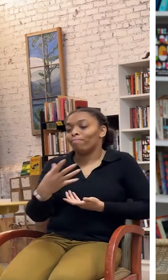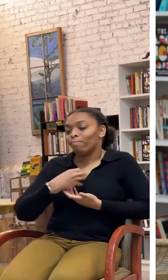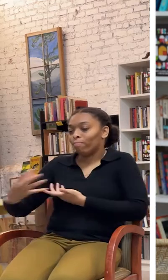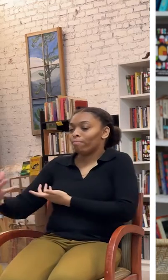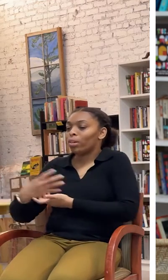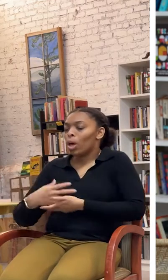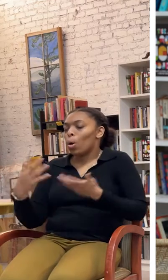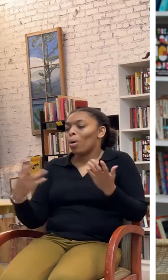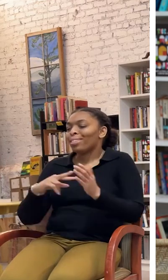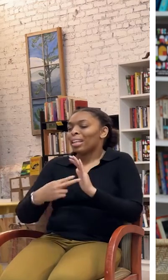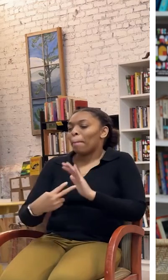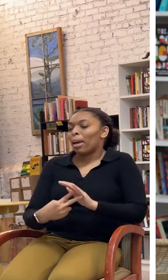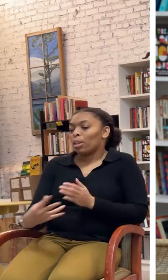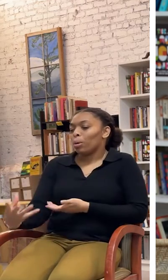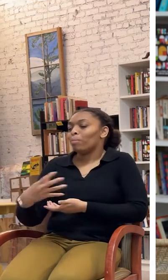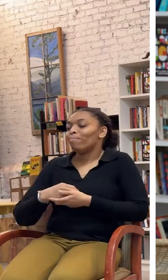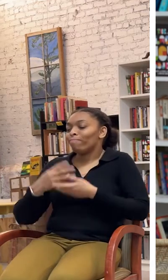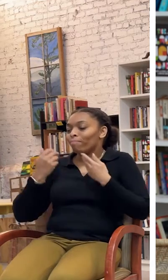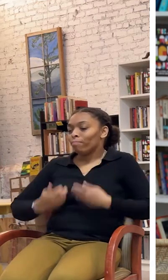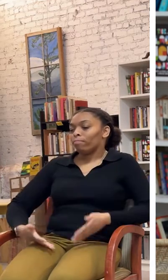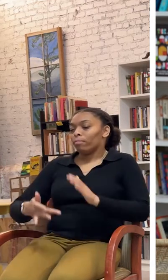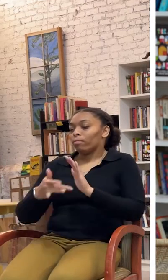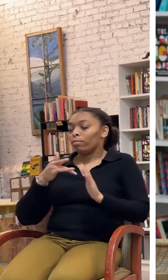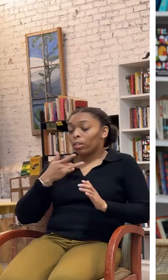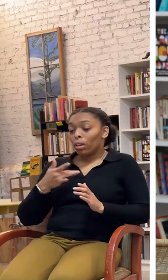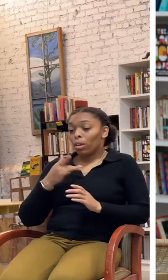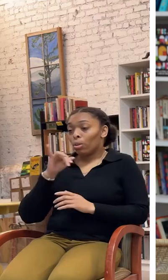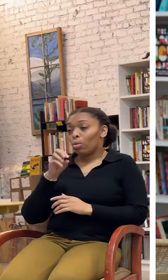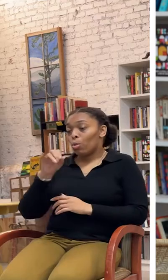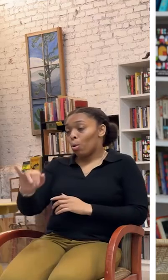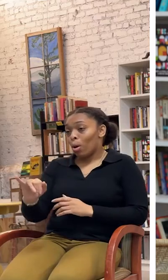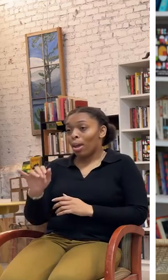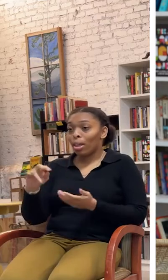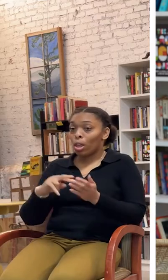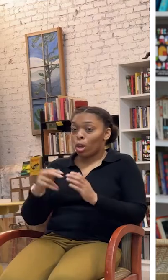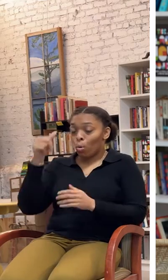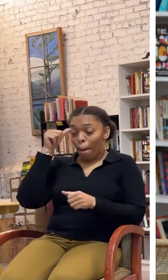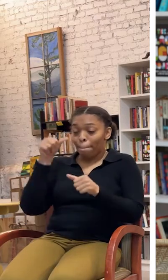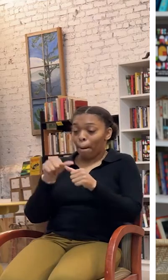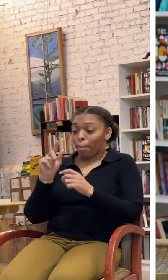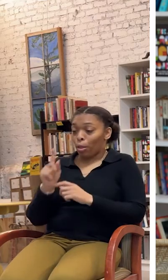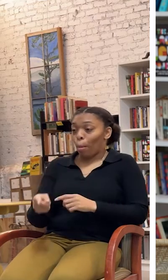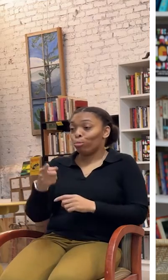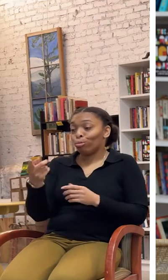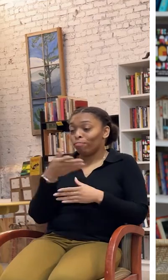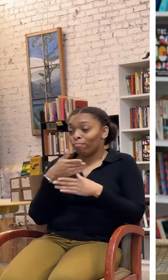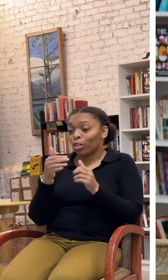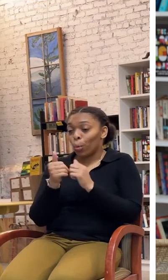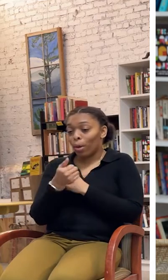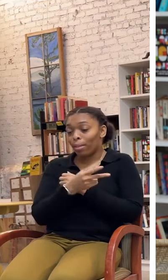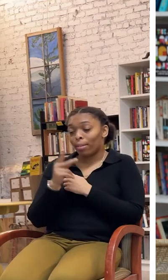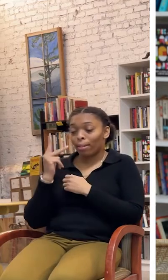mean to be fully embodied in joy, right? It's remembering the moments that you've shared with Kleaver, if you've had that with him